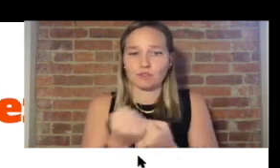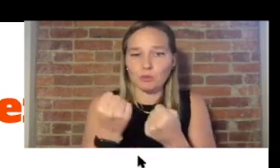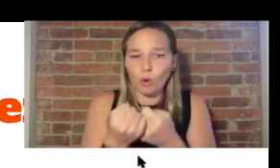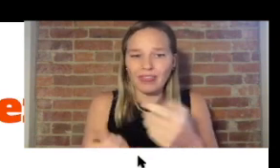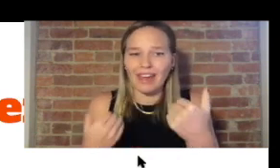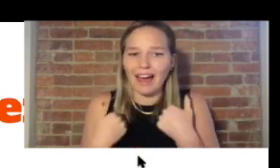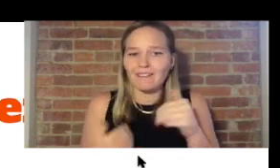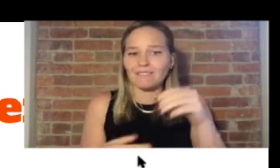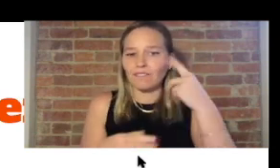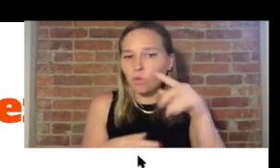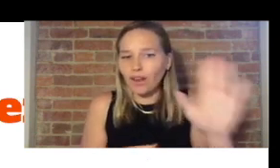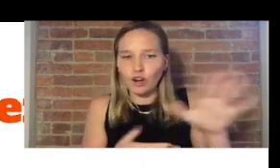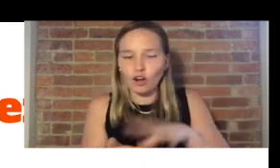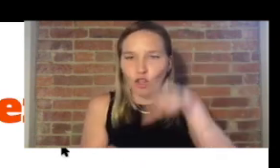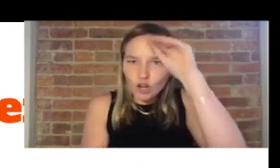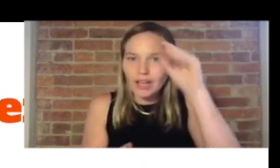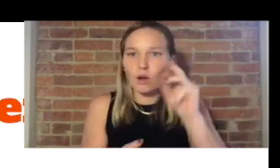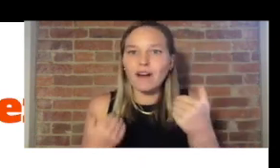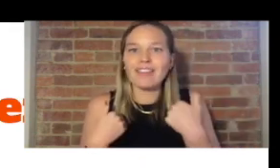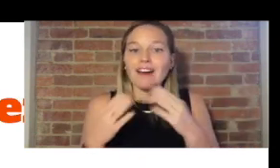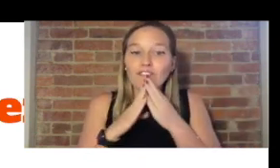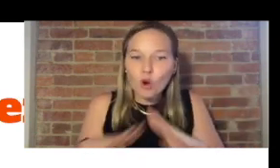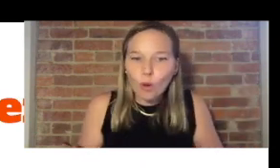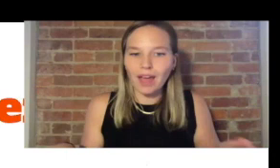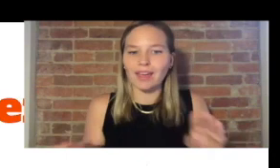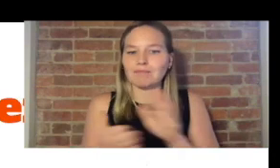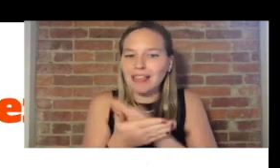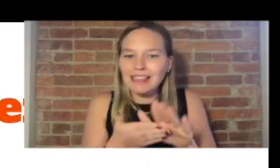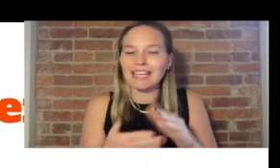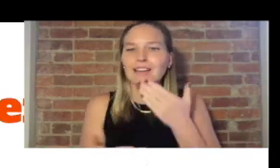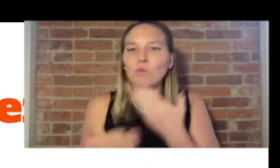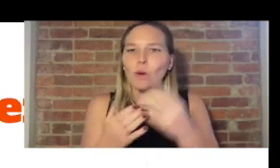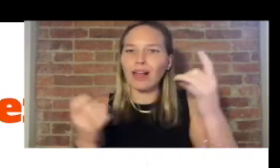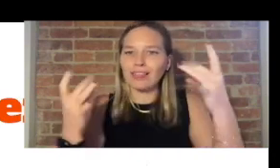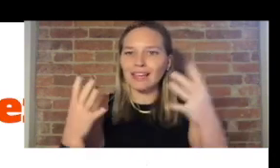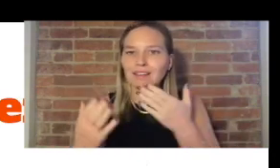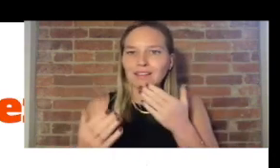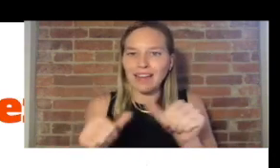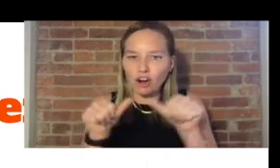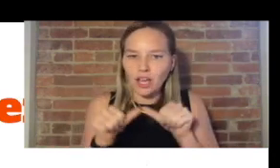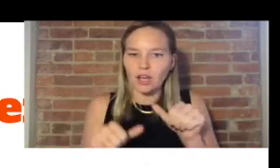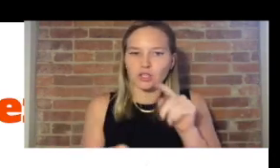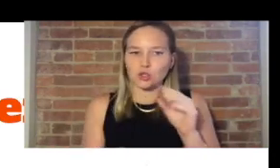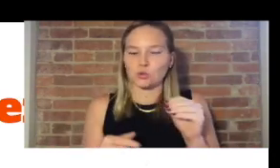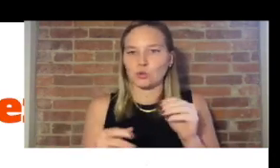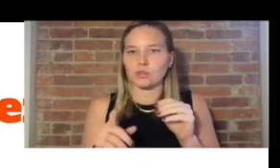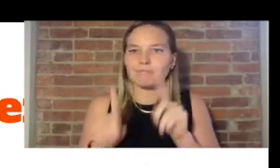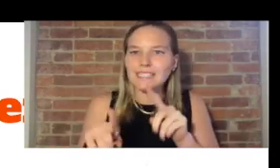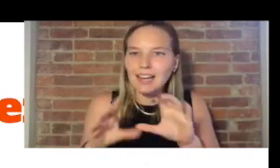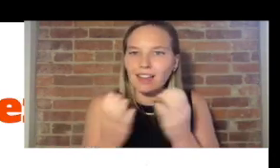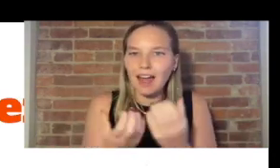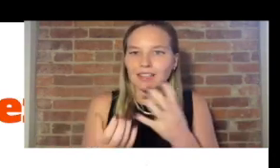many computers they have access to, and what kind of supports they have in learning if they're not in a quiet, clean, and well-lit